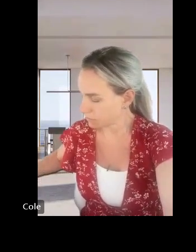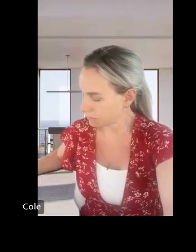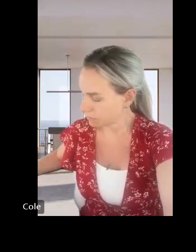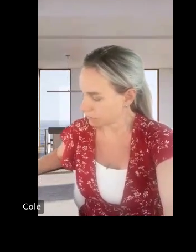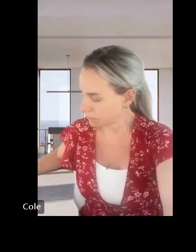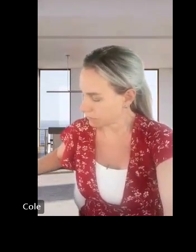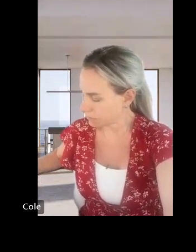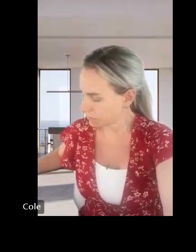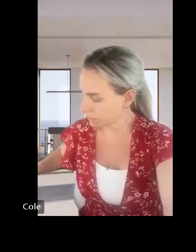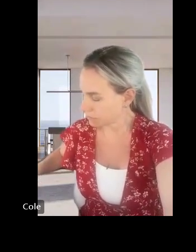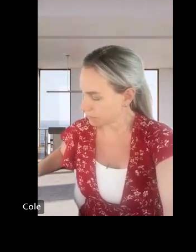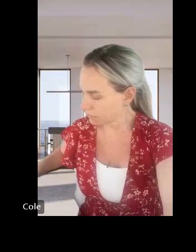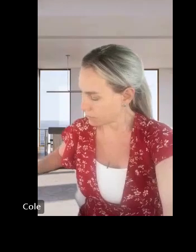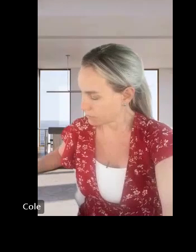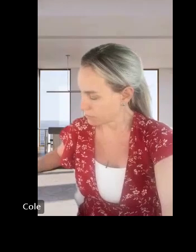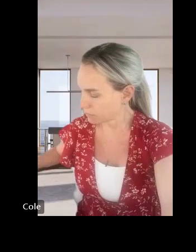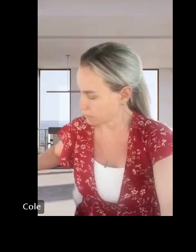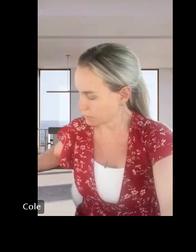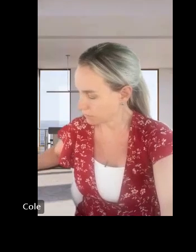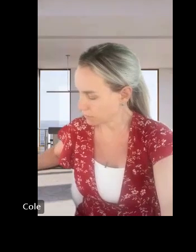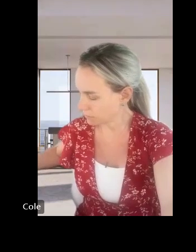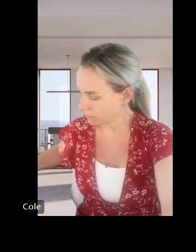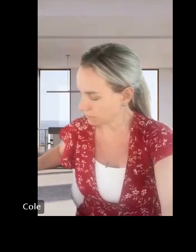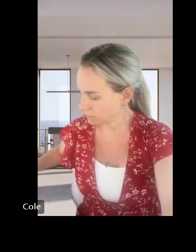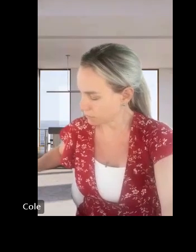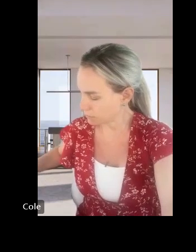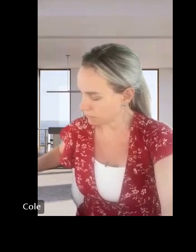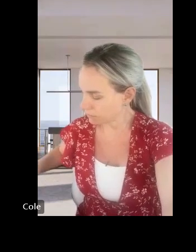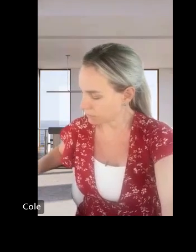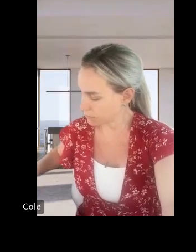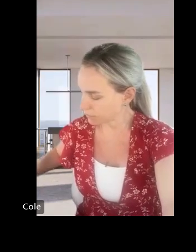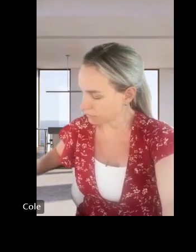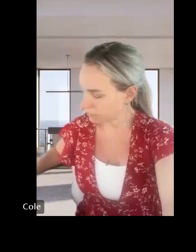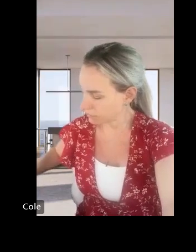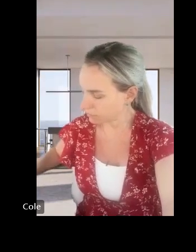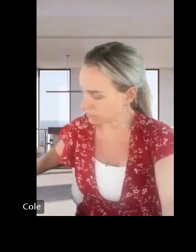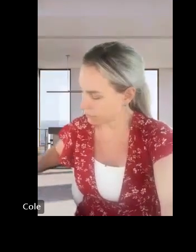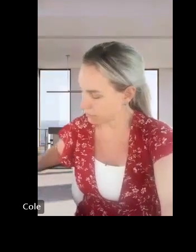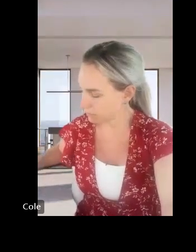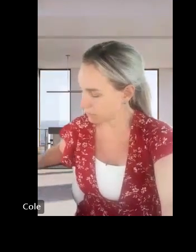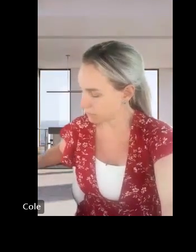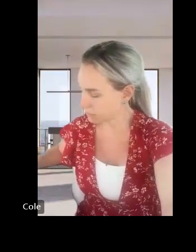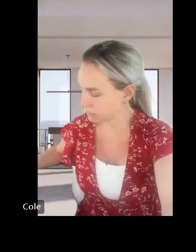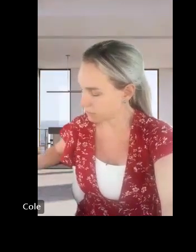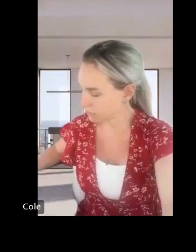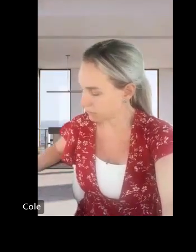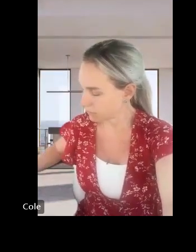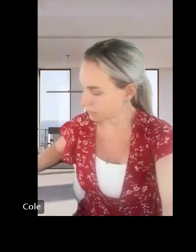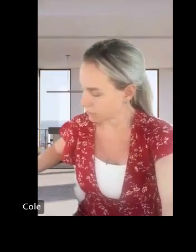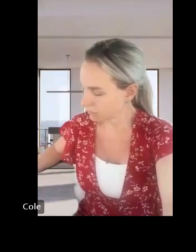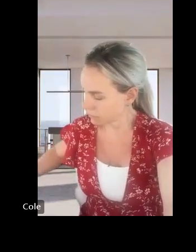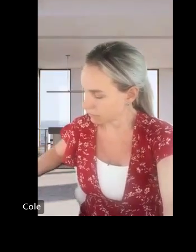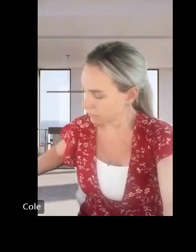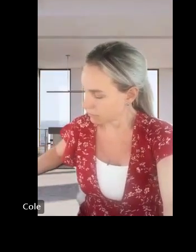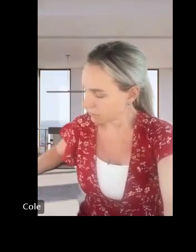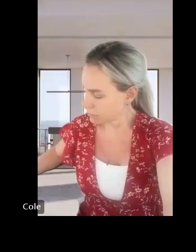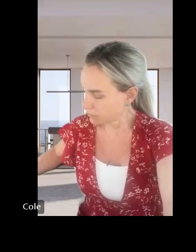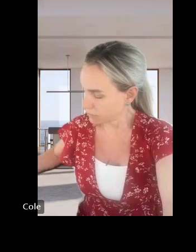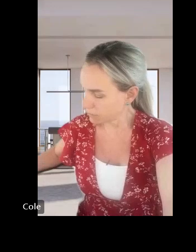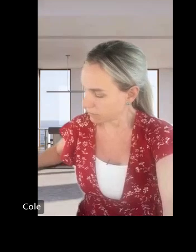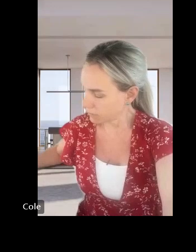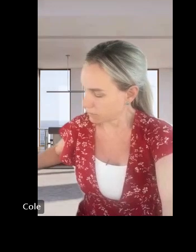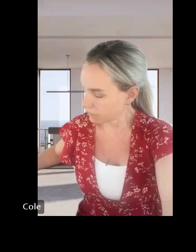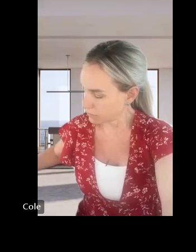support, increased staffing, teacher support, so ensuring teachers are present in classrooms, reducing